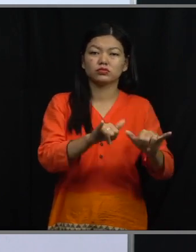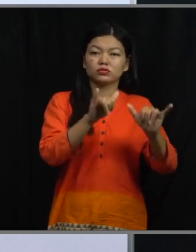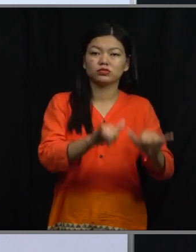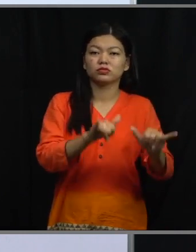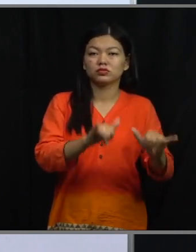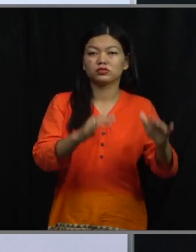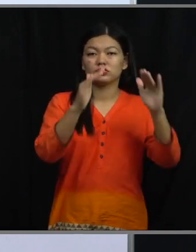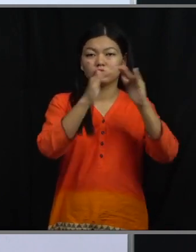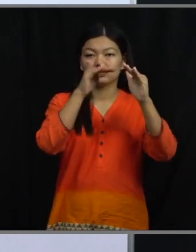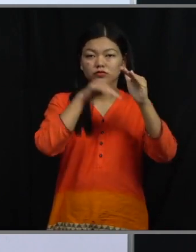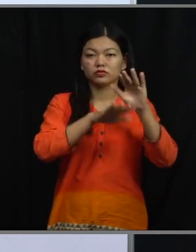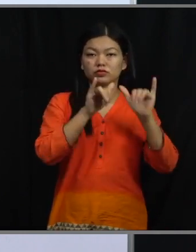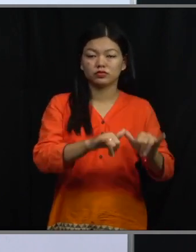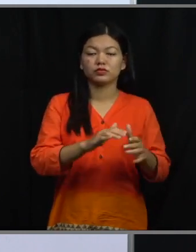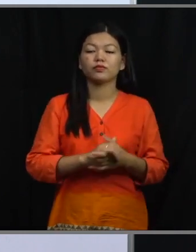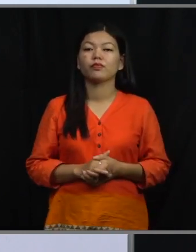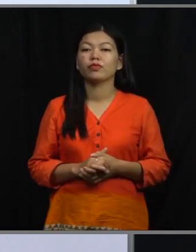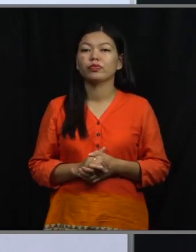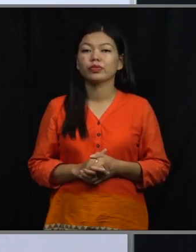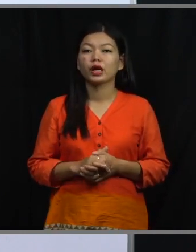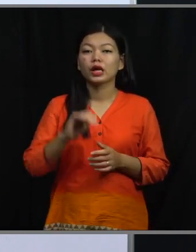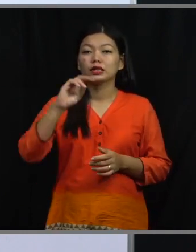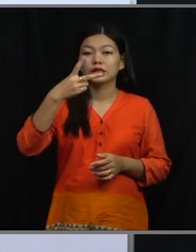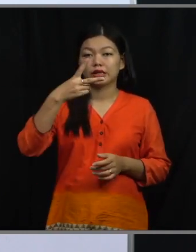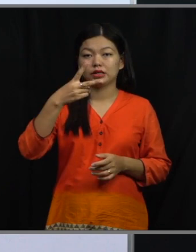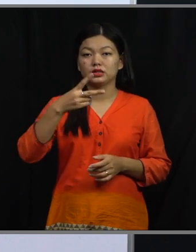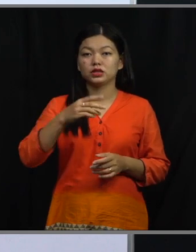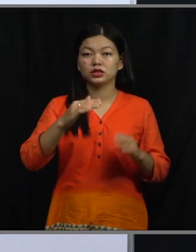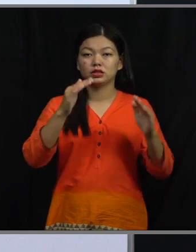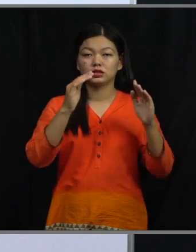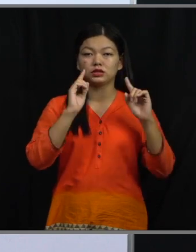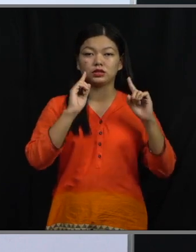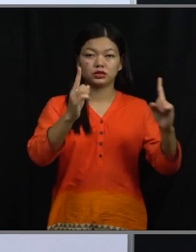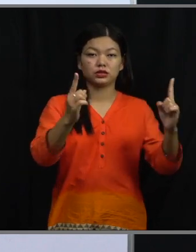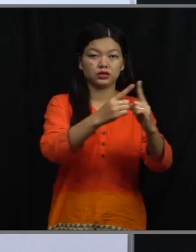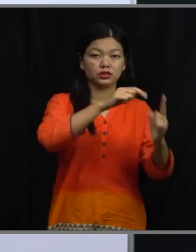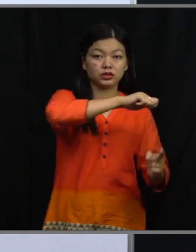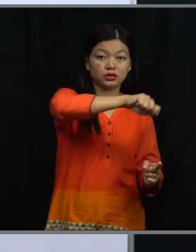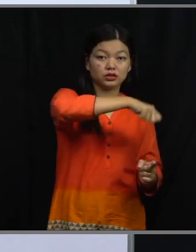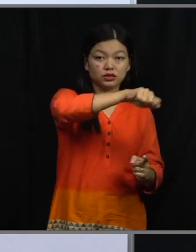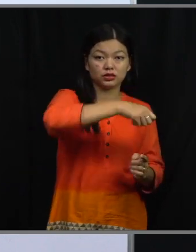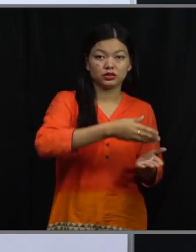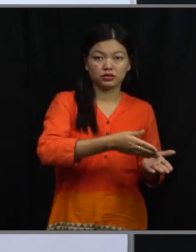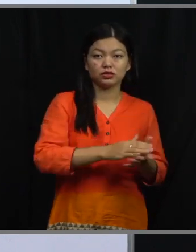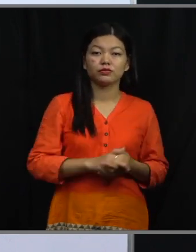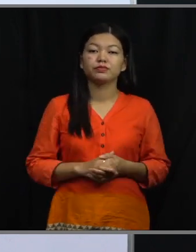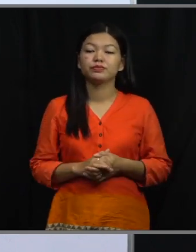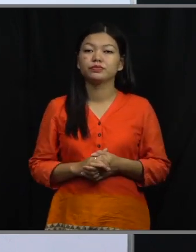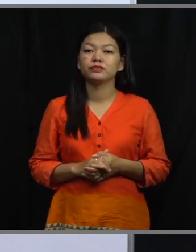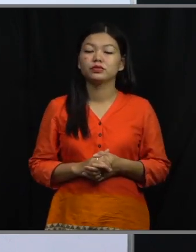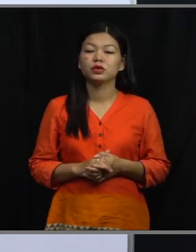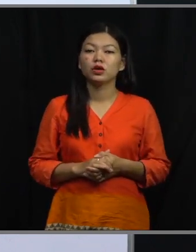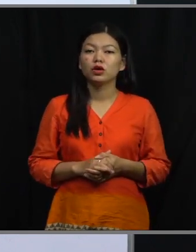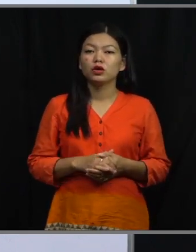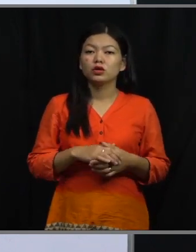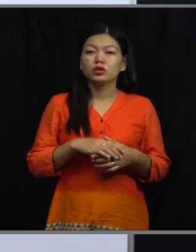I have told you. Hearth means the kitchen, means they cook in the same kitchen. It's not like 3 generations living together, they have